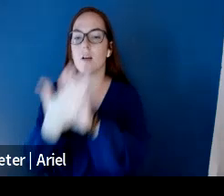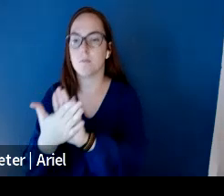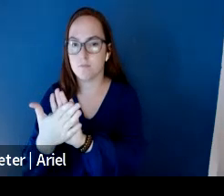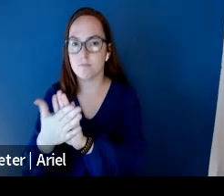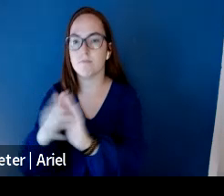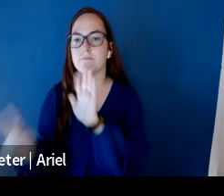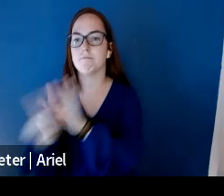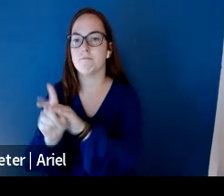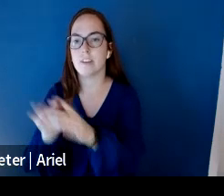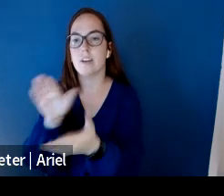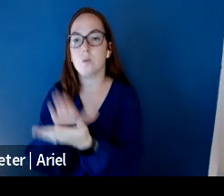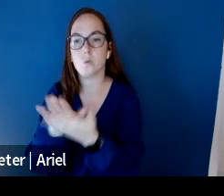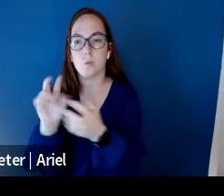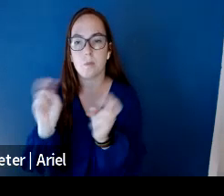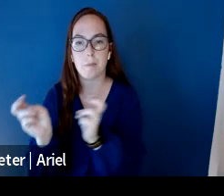problems.